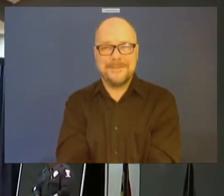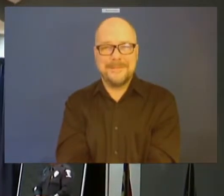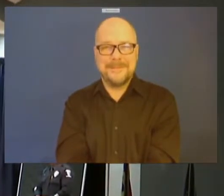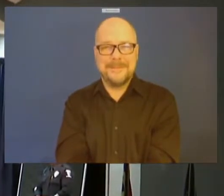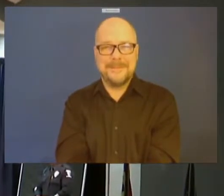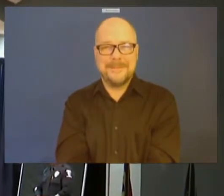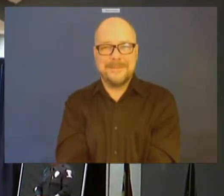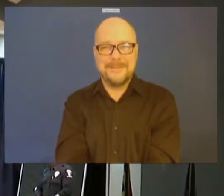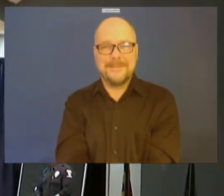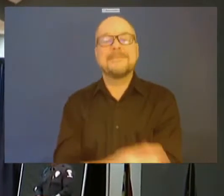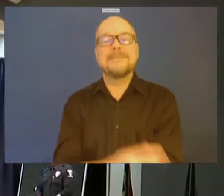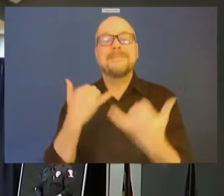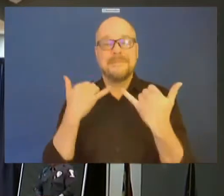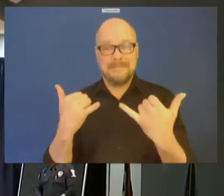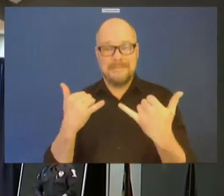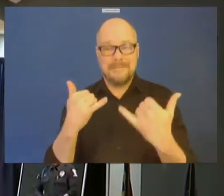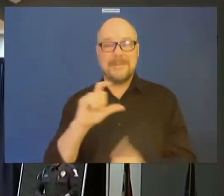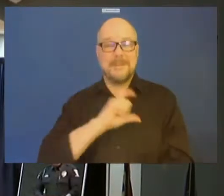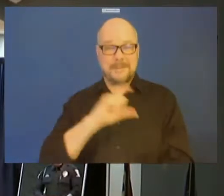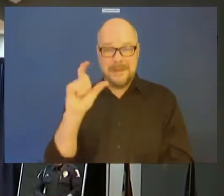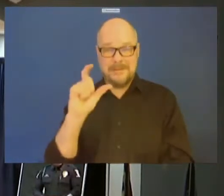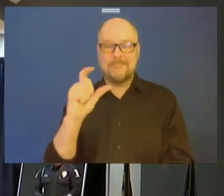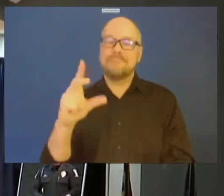You may now pin your badges.